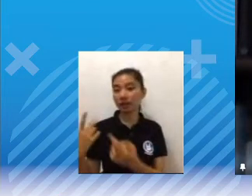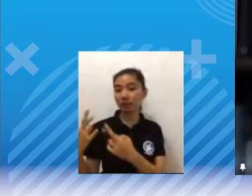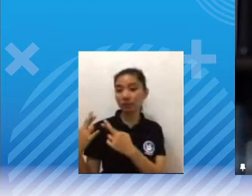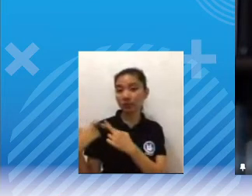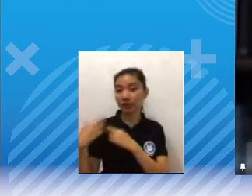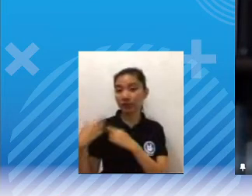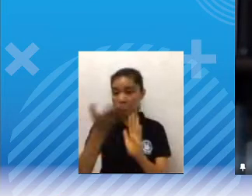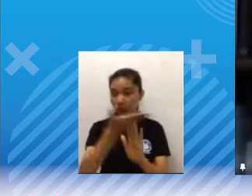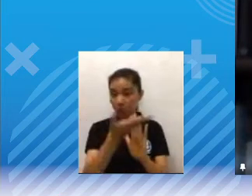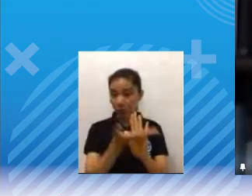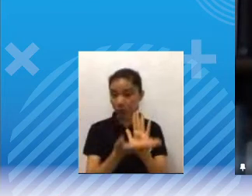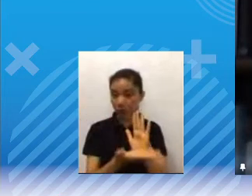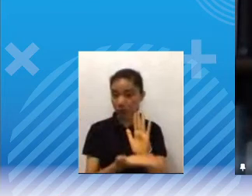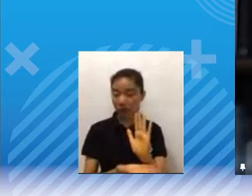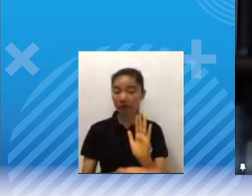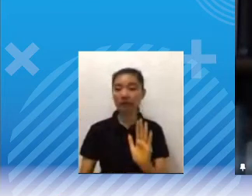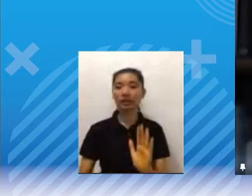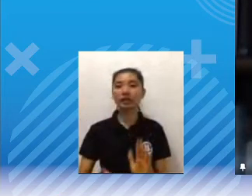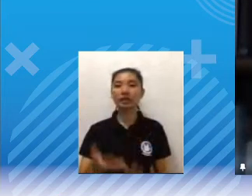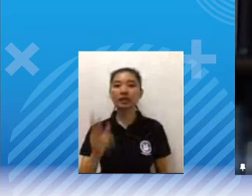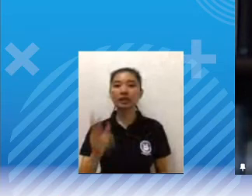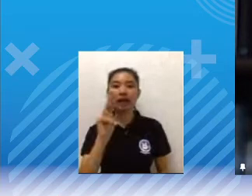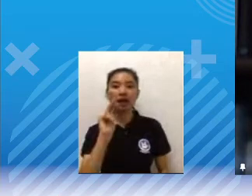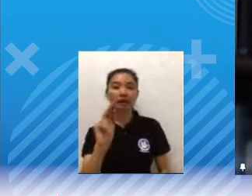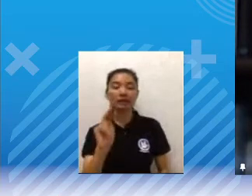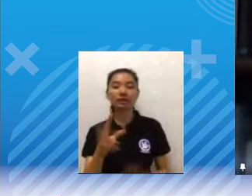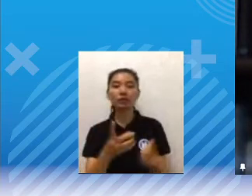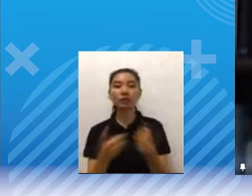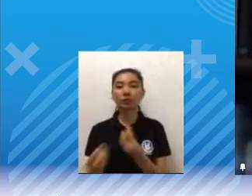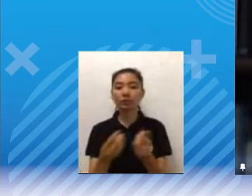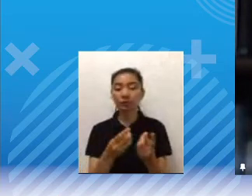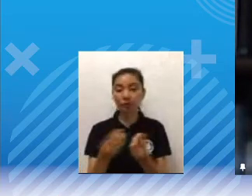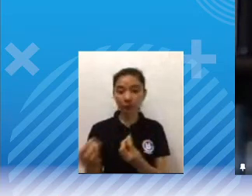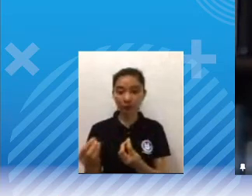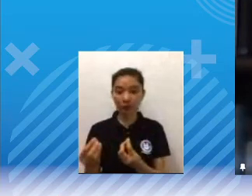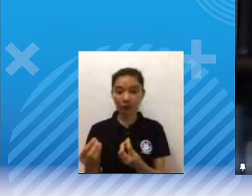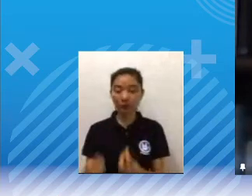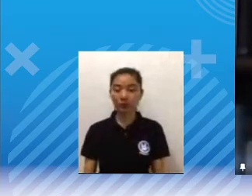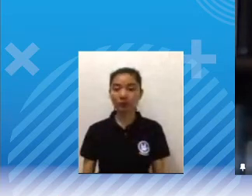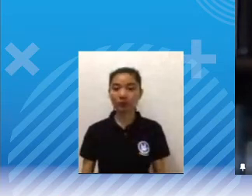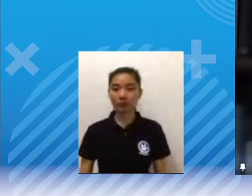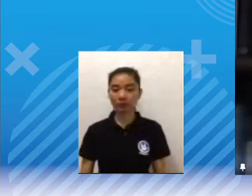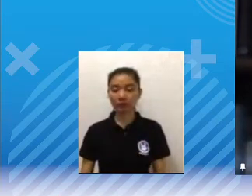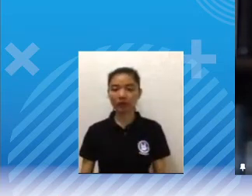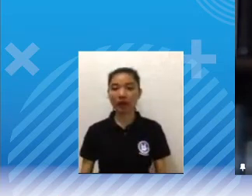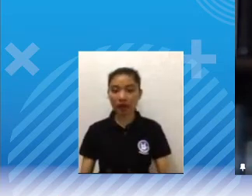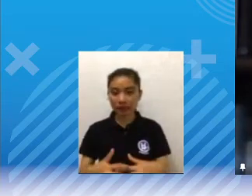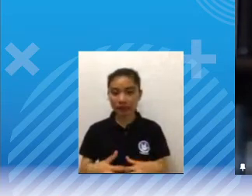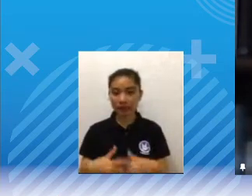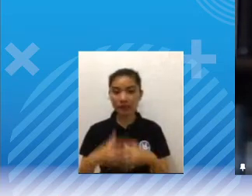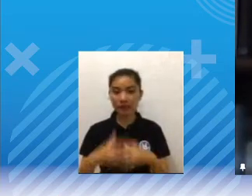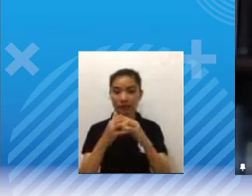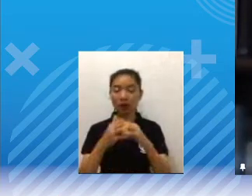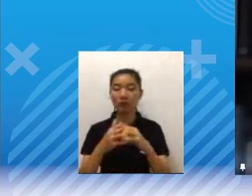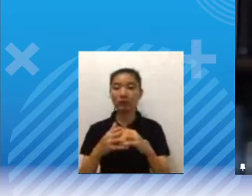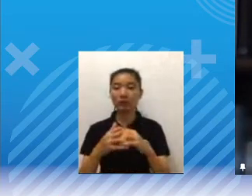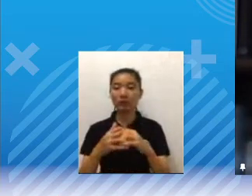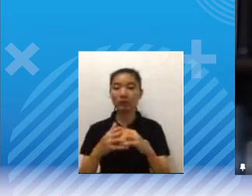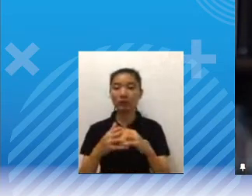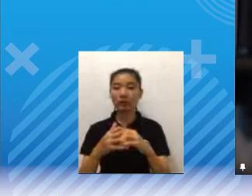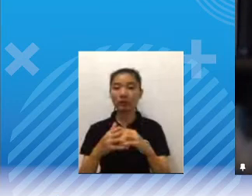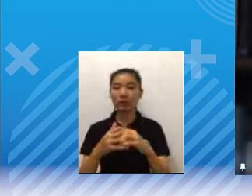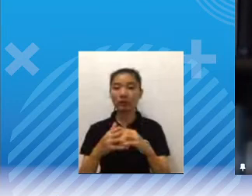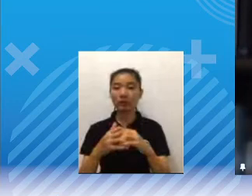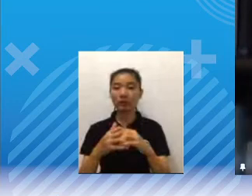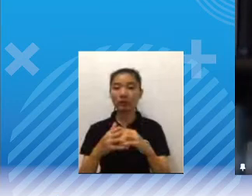order to establish a sense of normal po dun sa pandemic. Yun nga, kumbaga, normality involves routine po, and